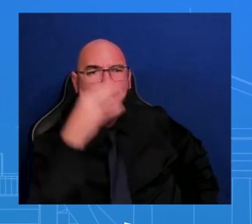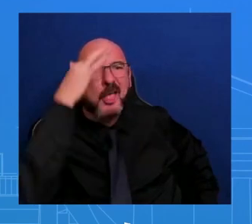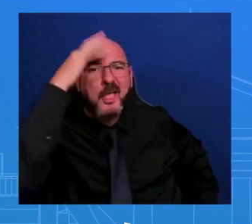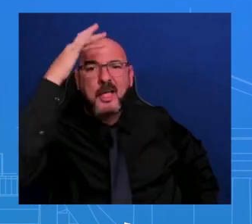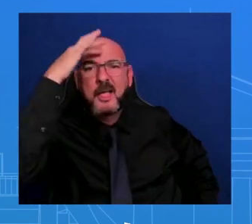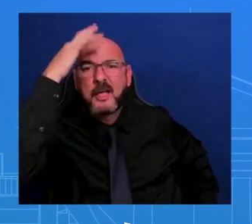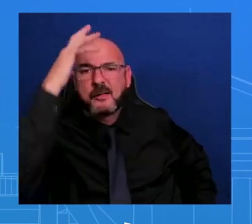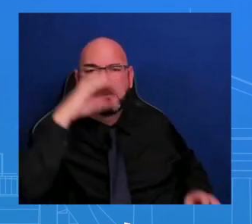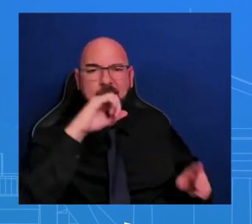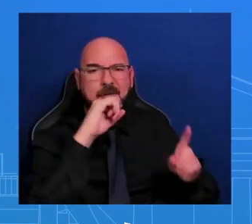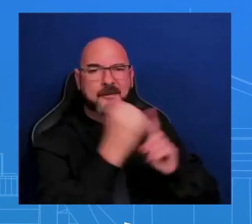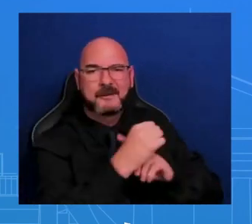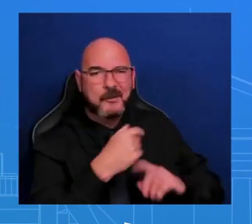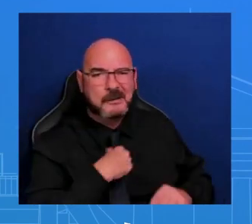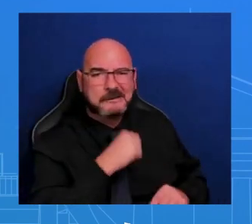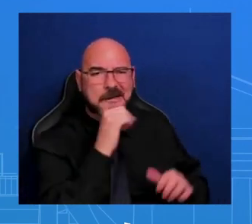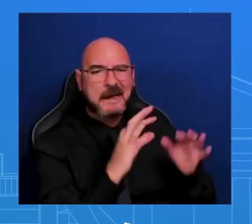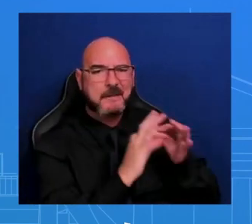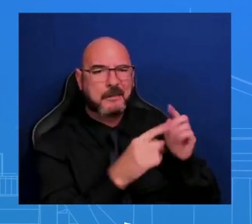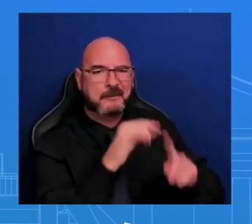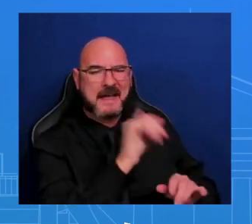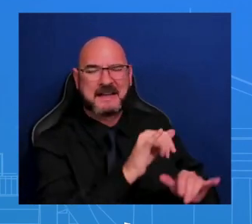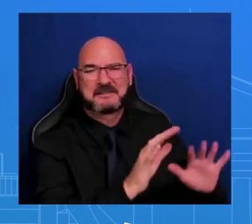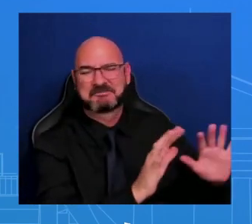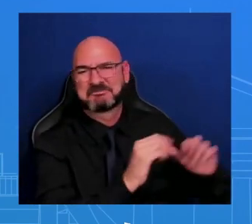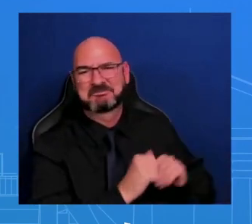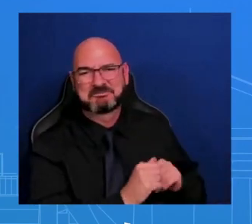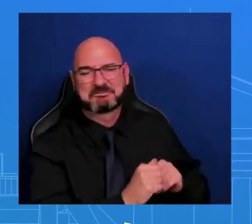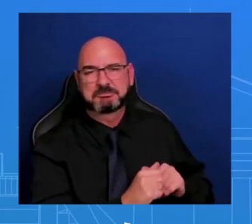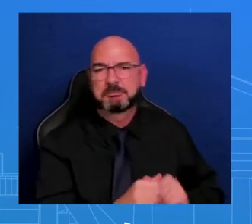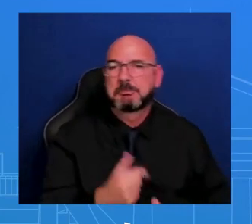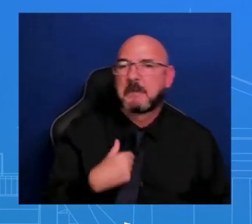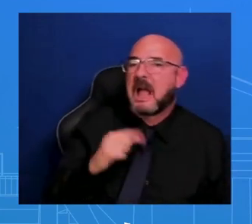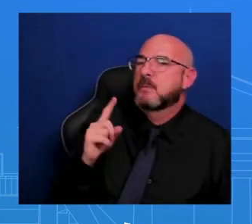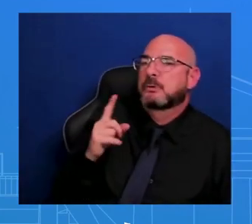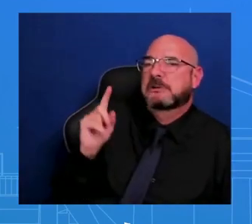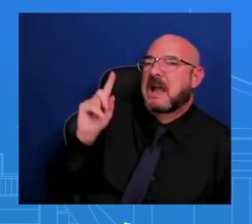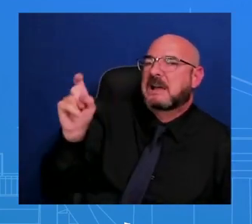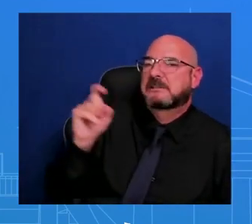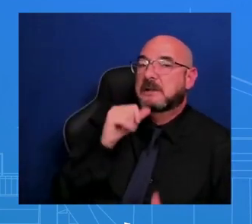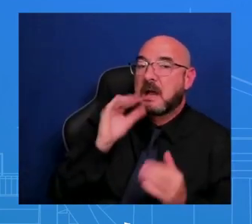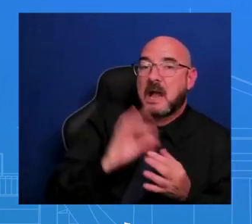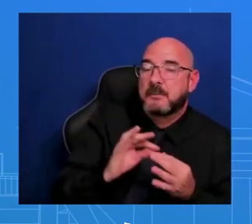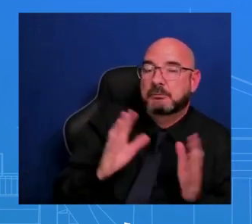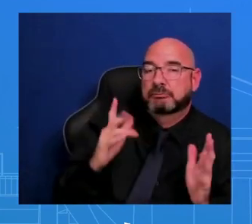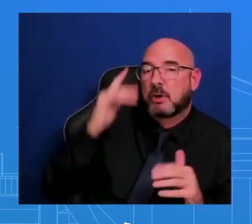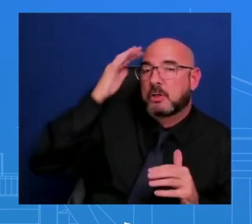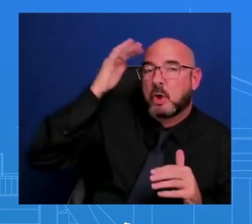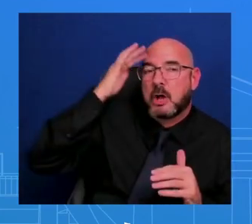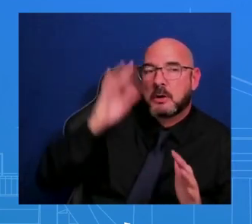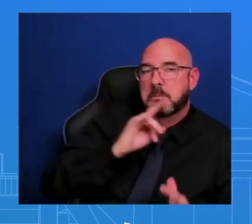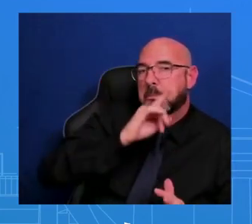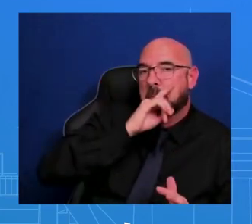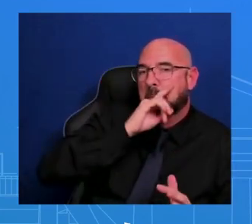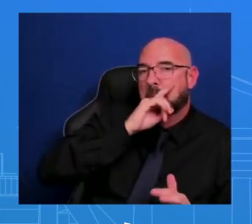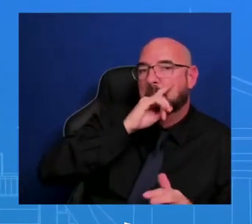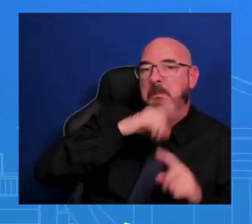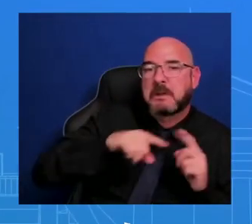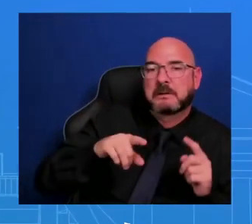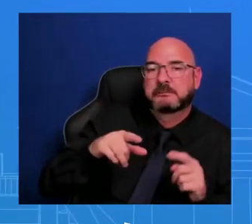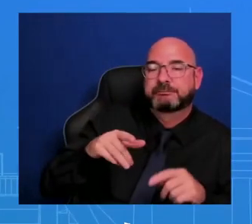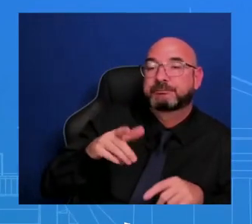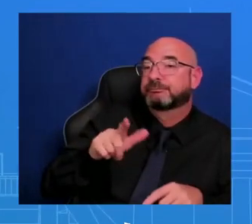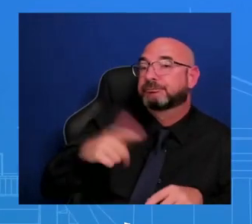this. I'm just not going to weigh into a hypothetical here. Go ahead, Phil. Thank you. Just to quickly follow up on something